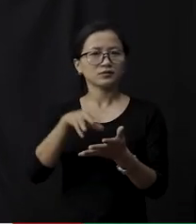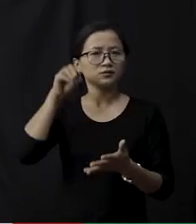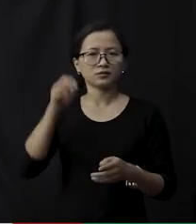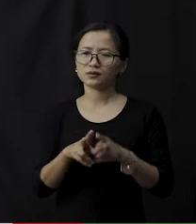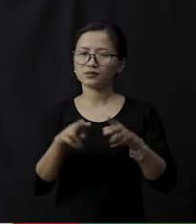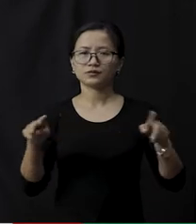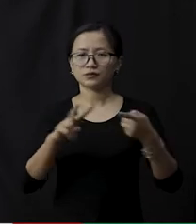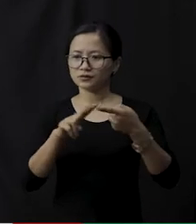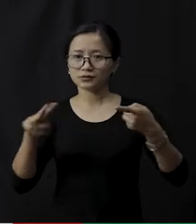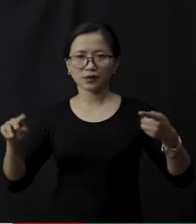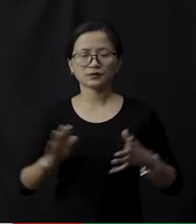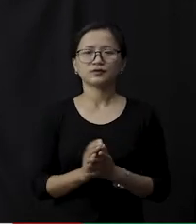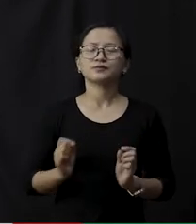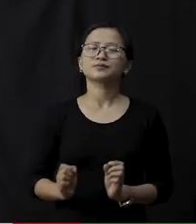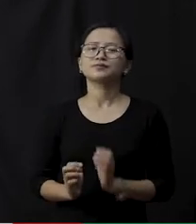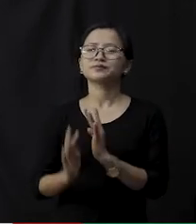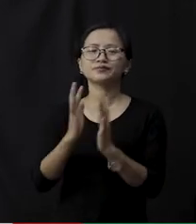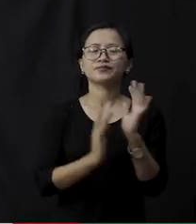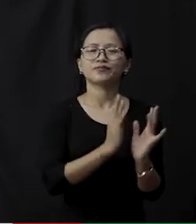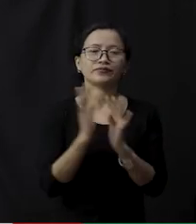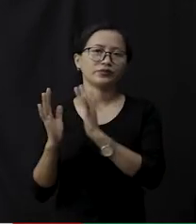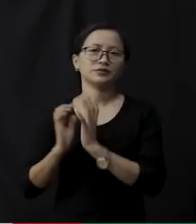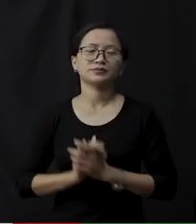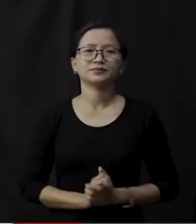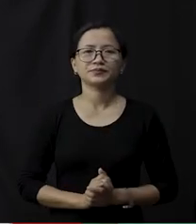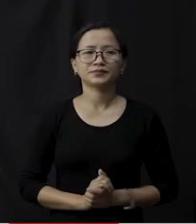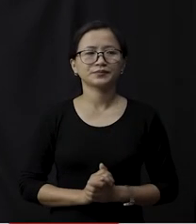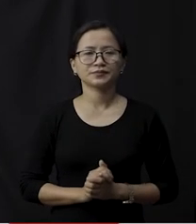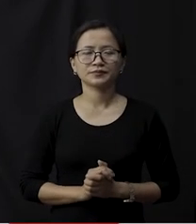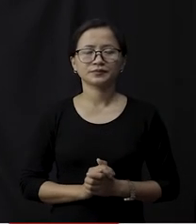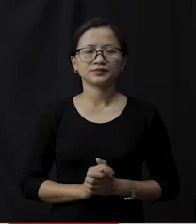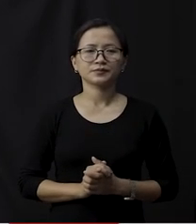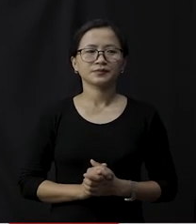about different types of a plant. So students,